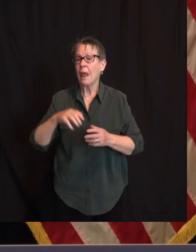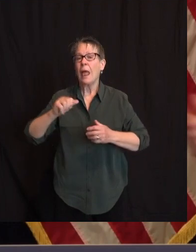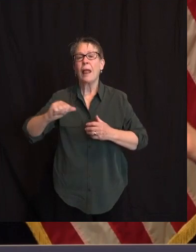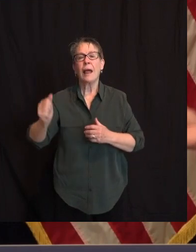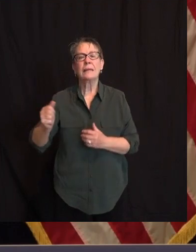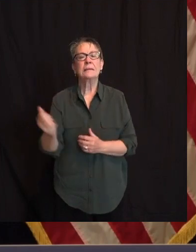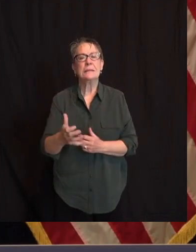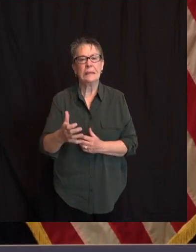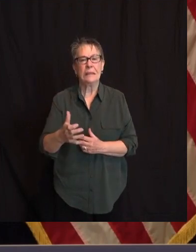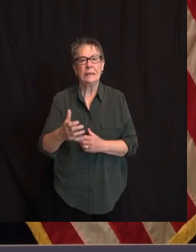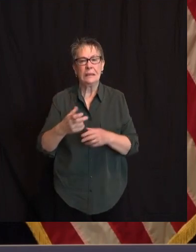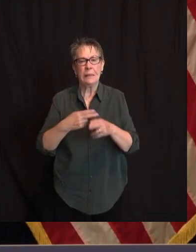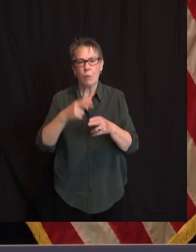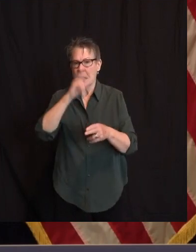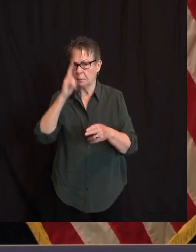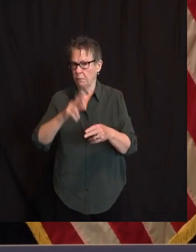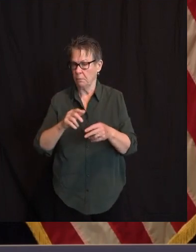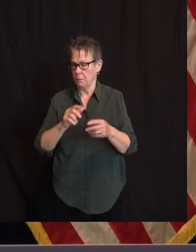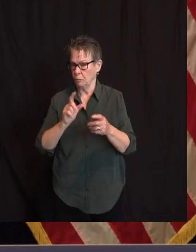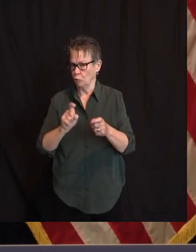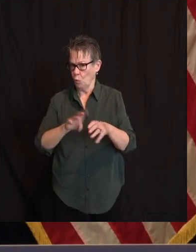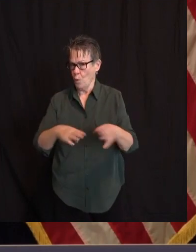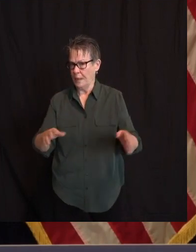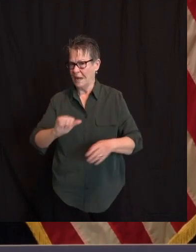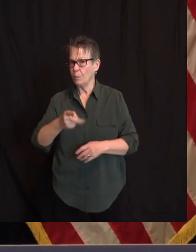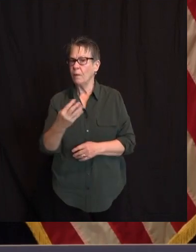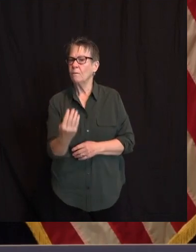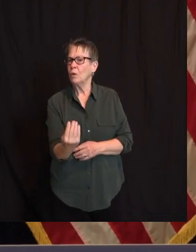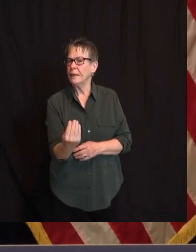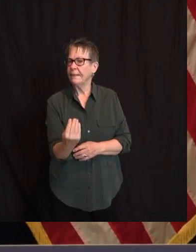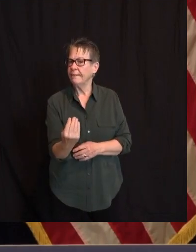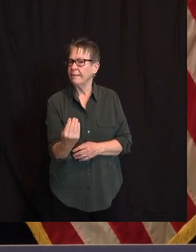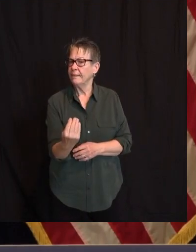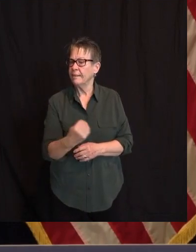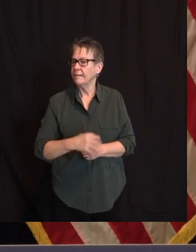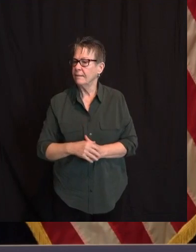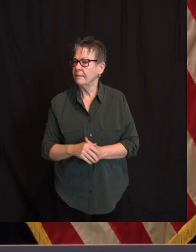of what the three of us saw today. So not with patients, but with